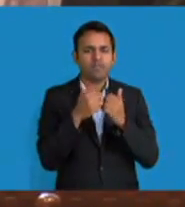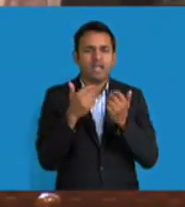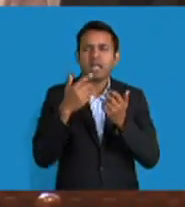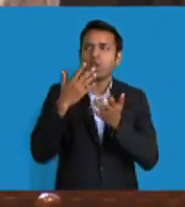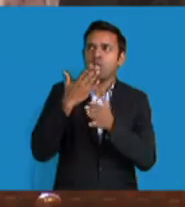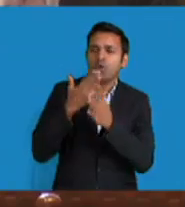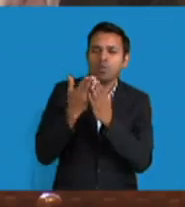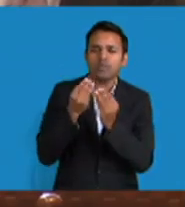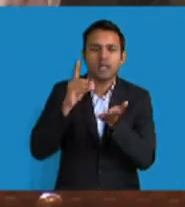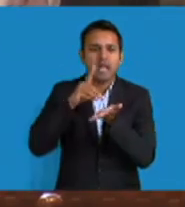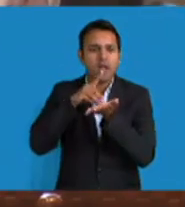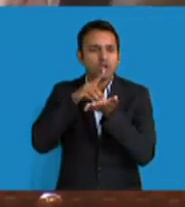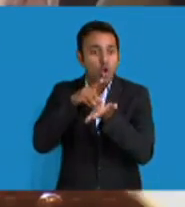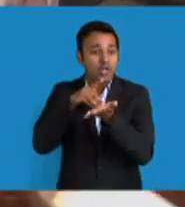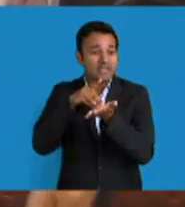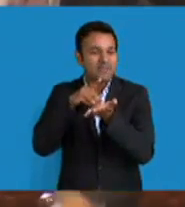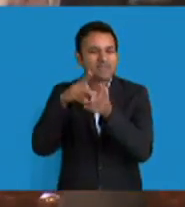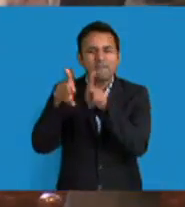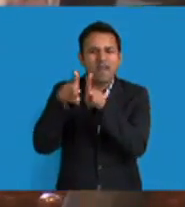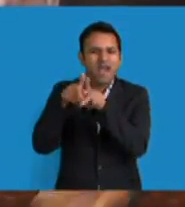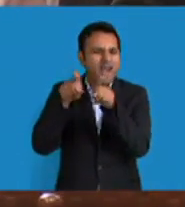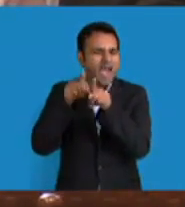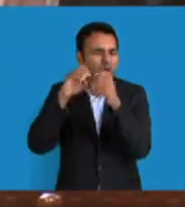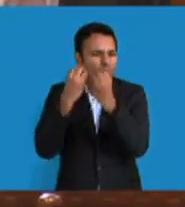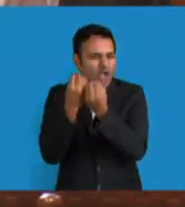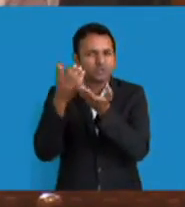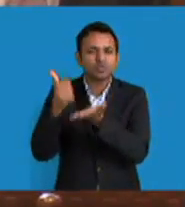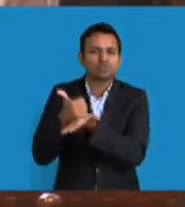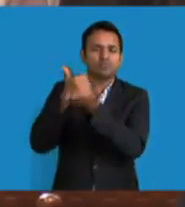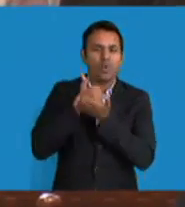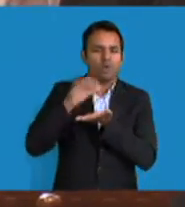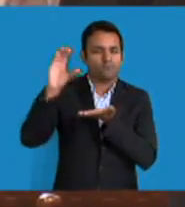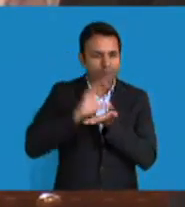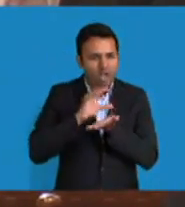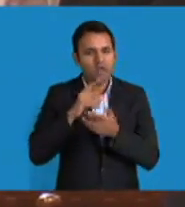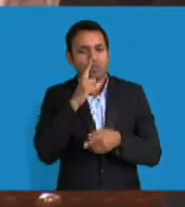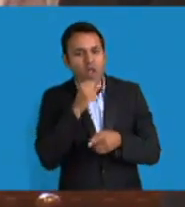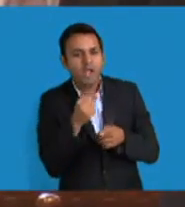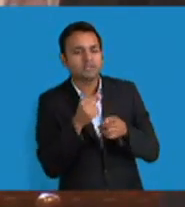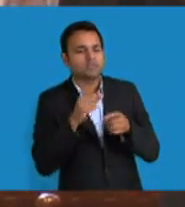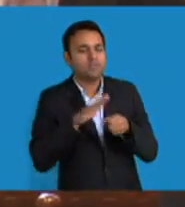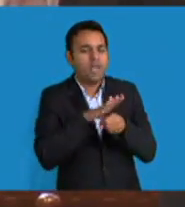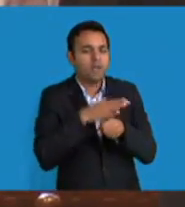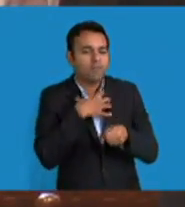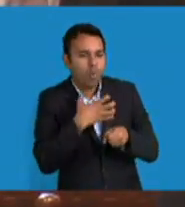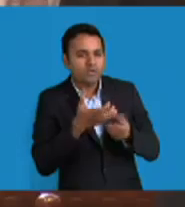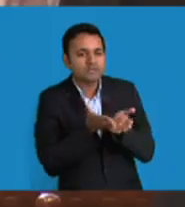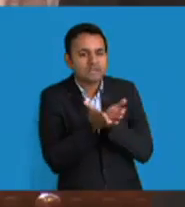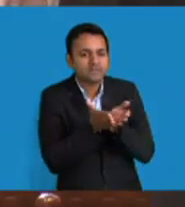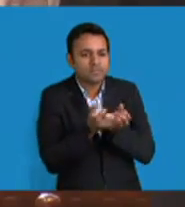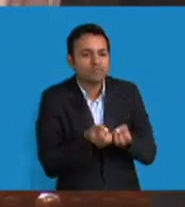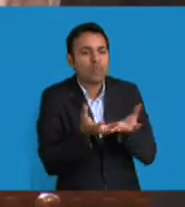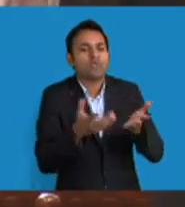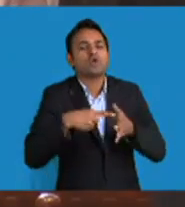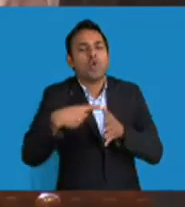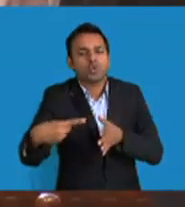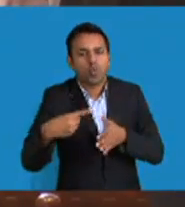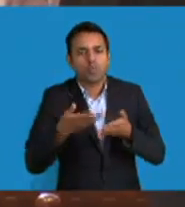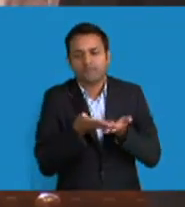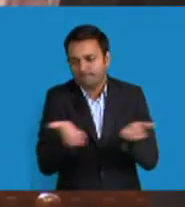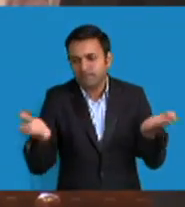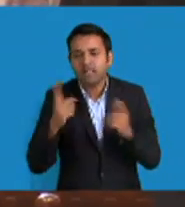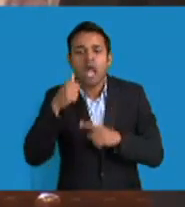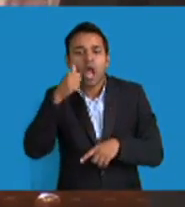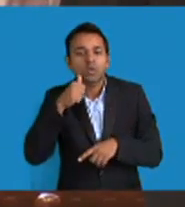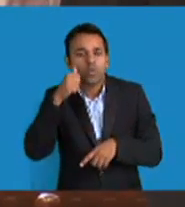mobility and in assets to better our service. The Ministry's continued assistance to the aquaculture sector, as